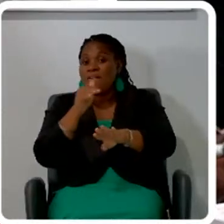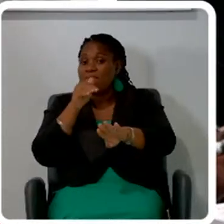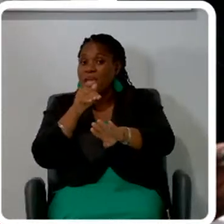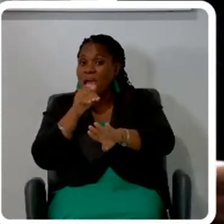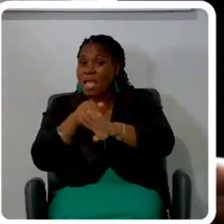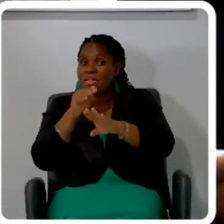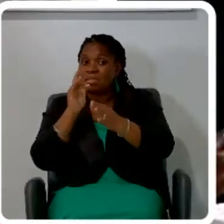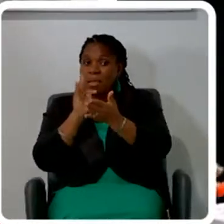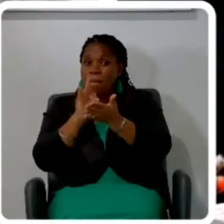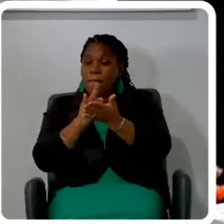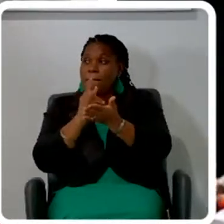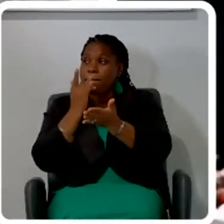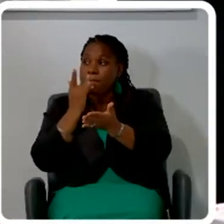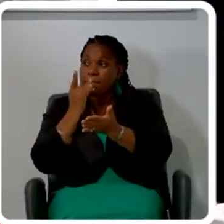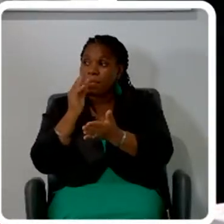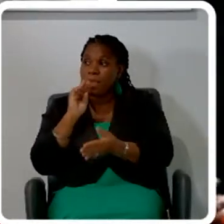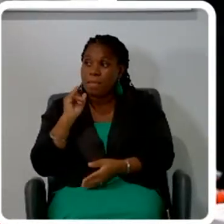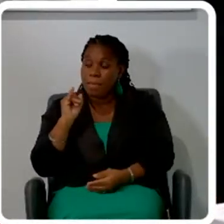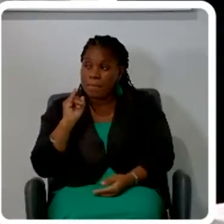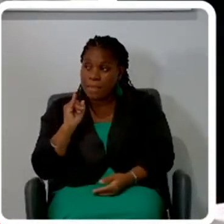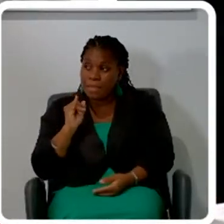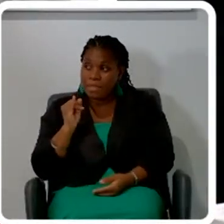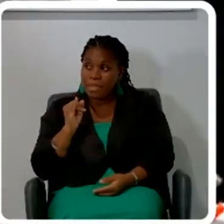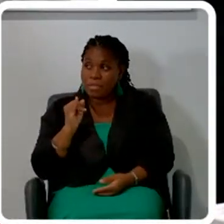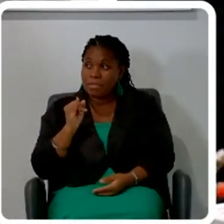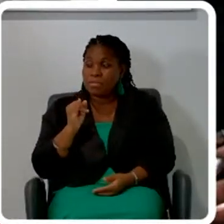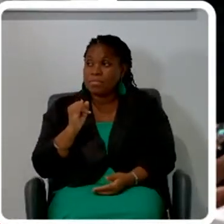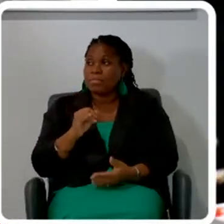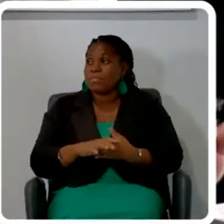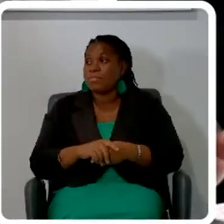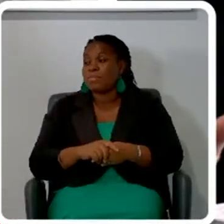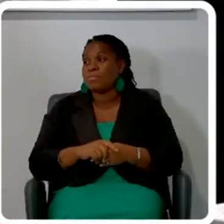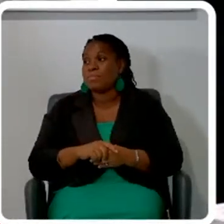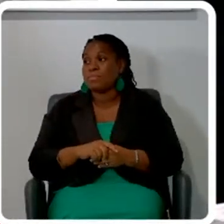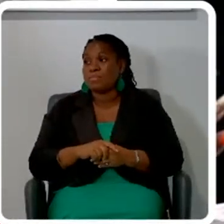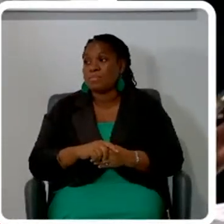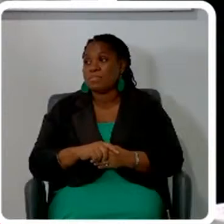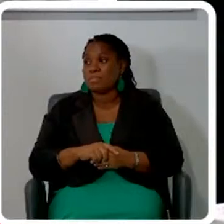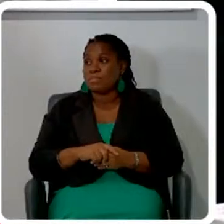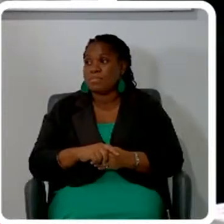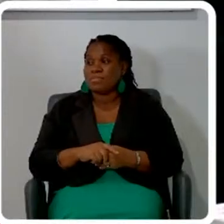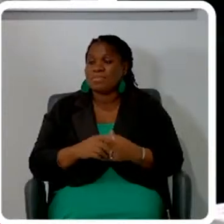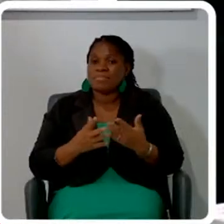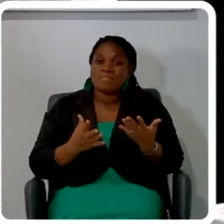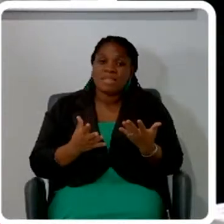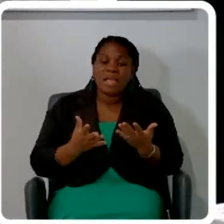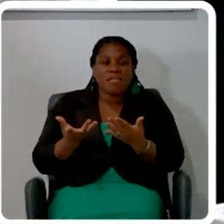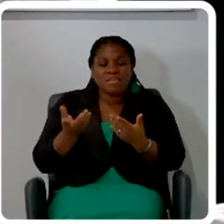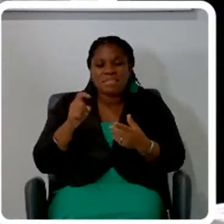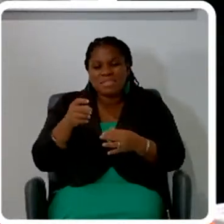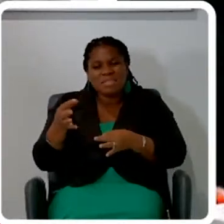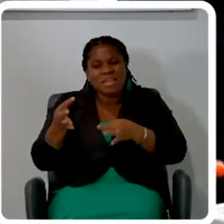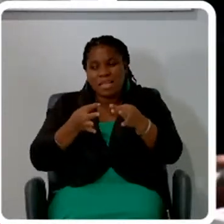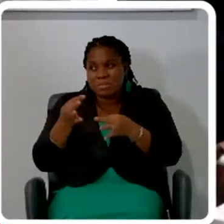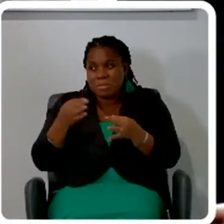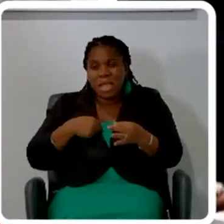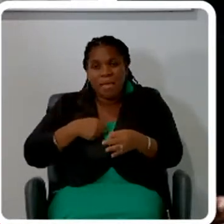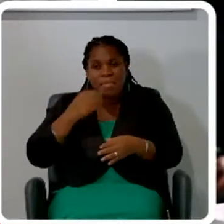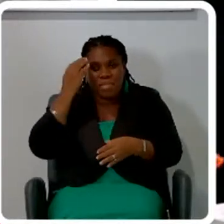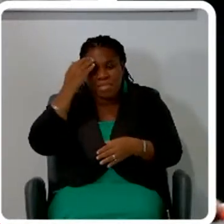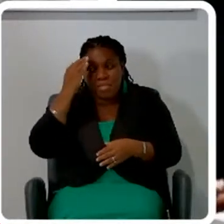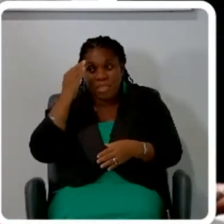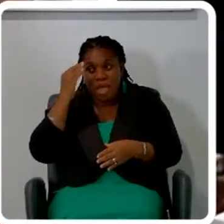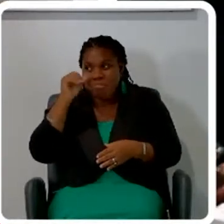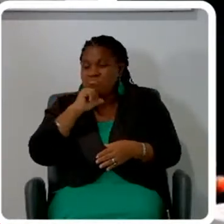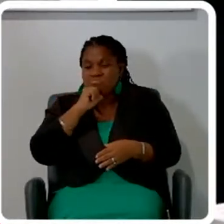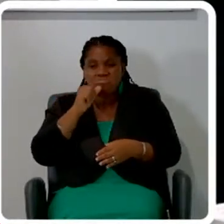also, beyond the fact that antibiotics are overprescribed, because it's crazy to me, and I'm not a doctor, you can probably clarify that